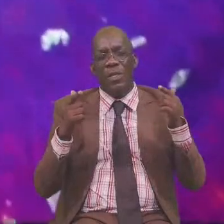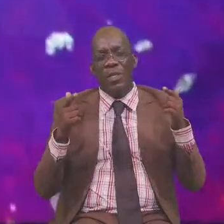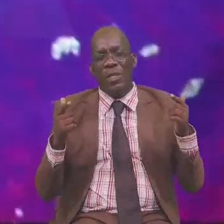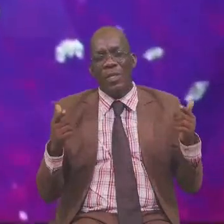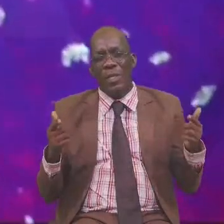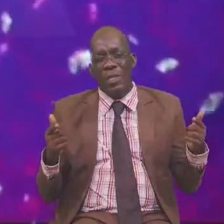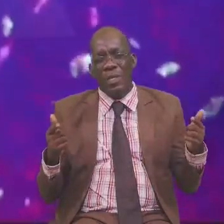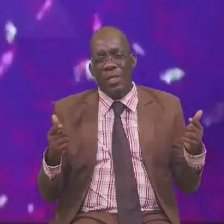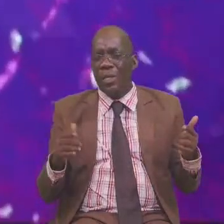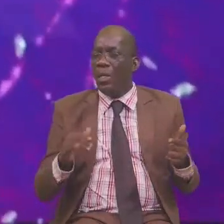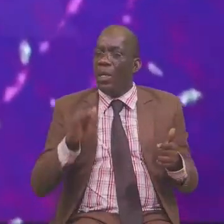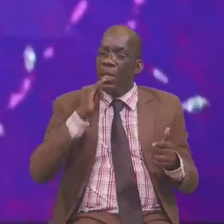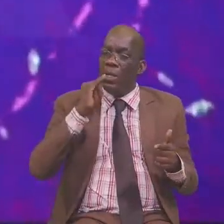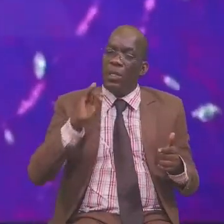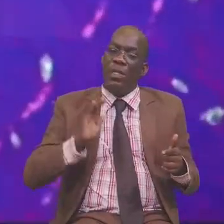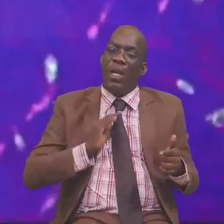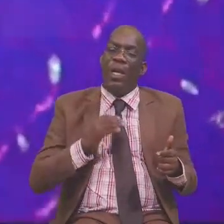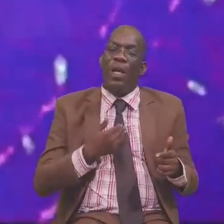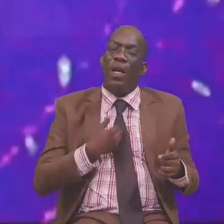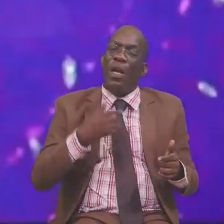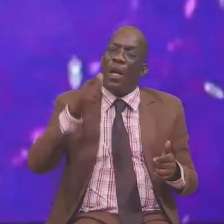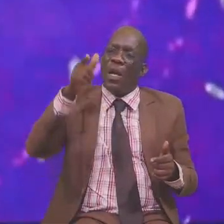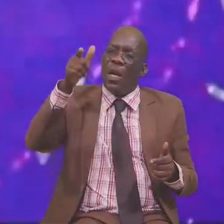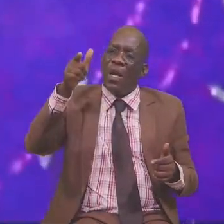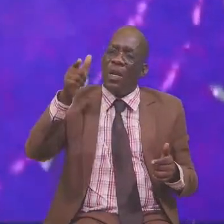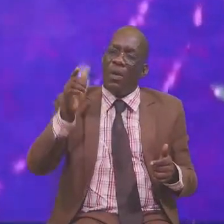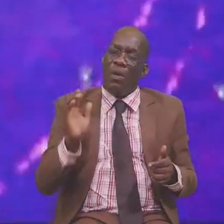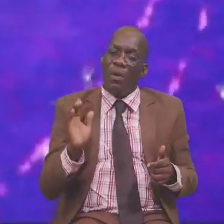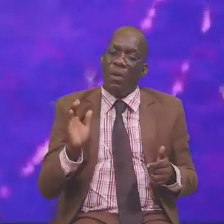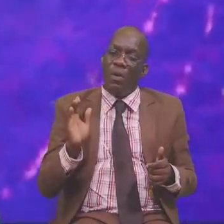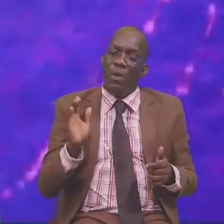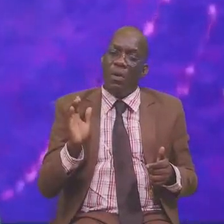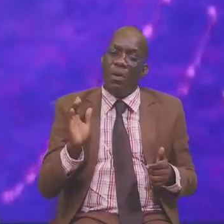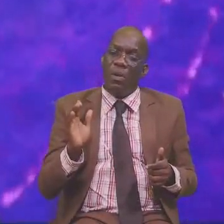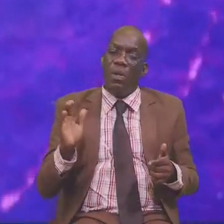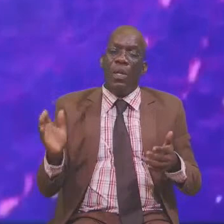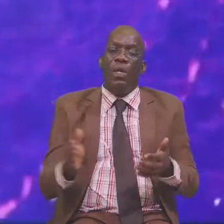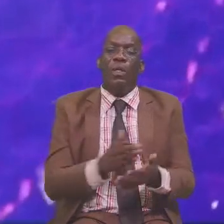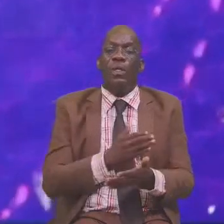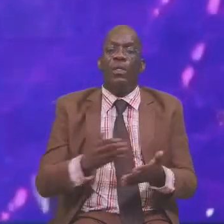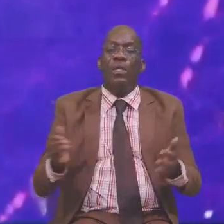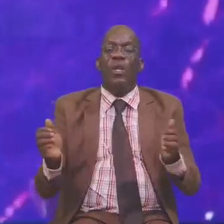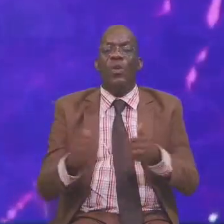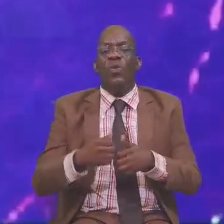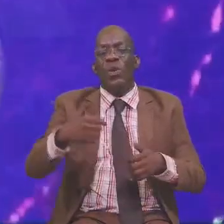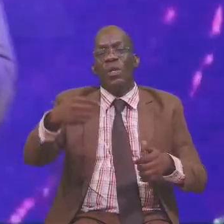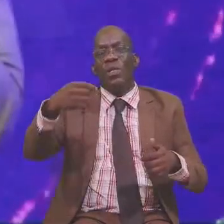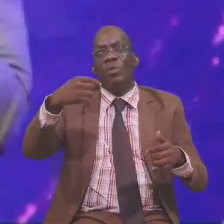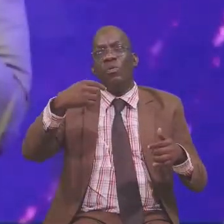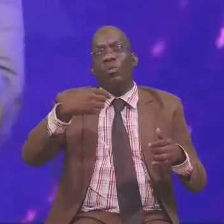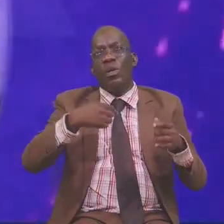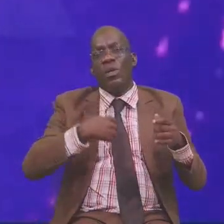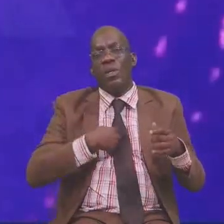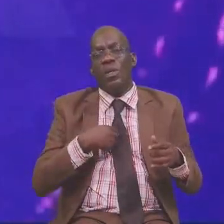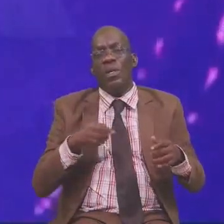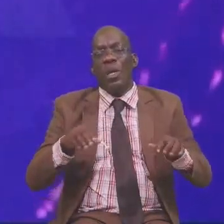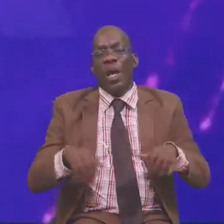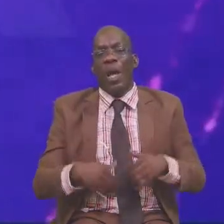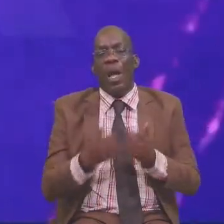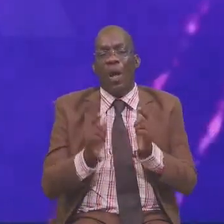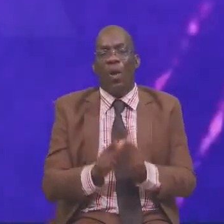great is our God. Lift your voice. Sing with me. How